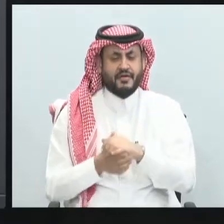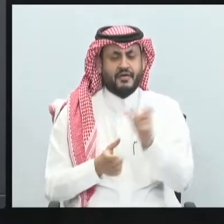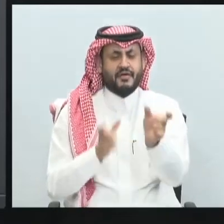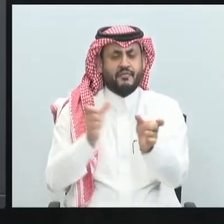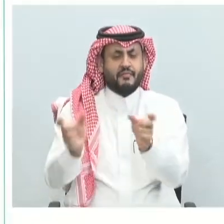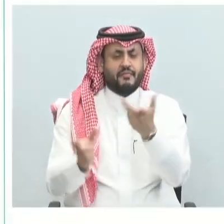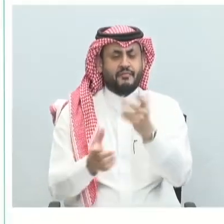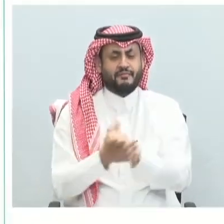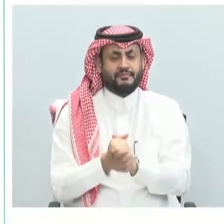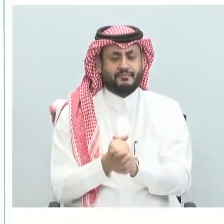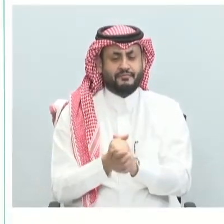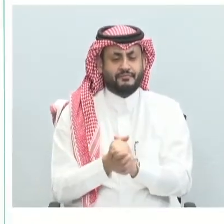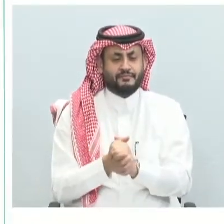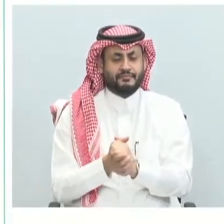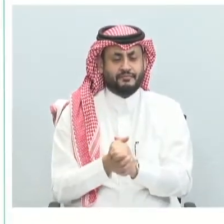is this.